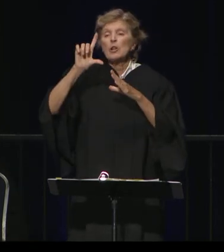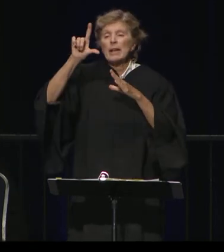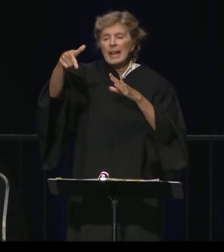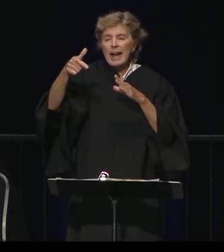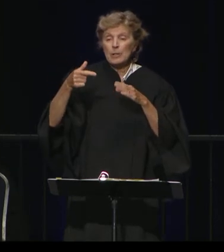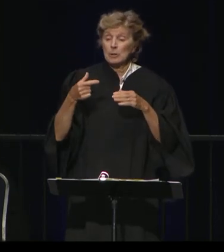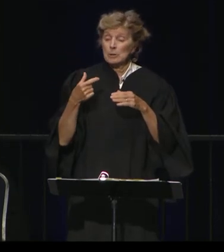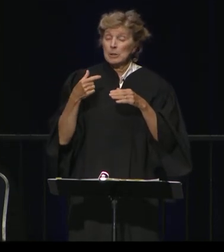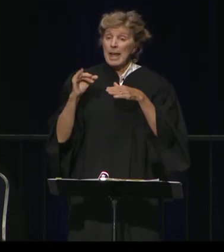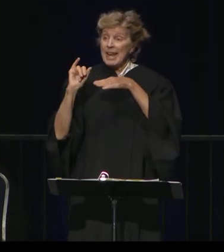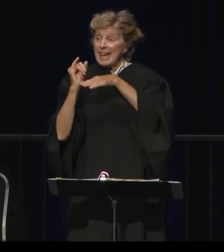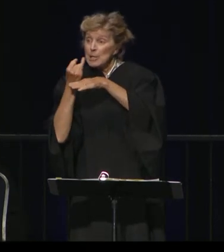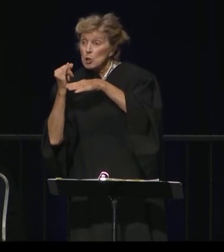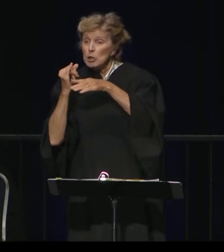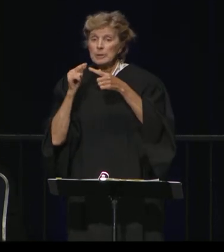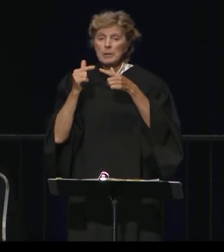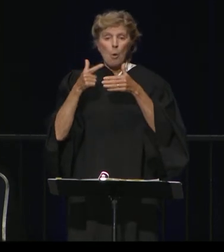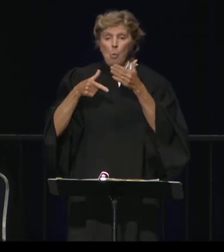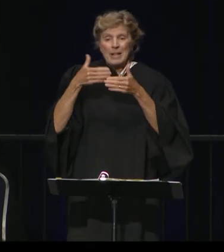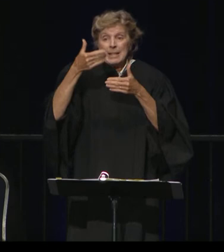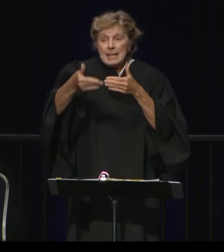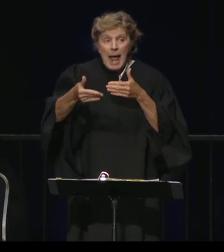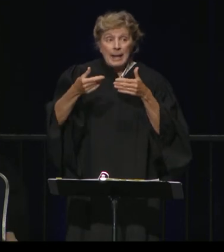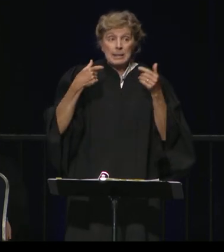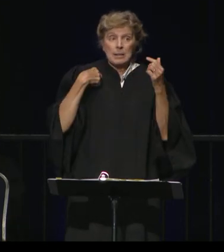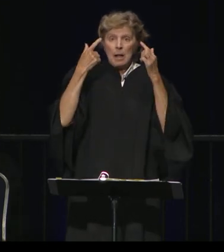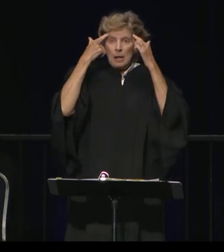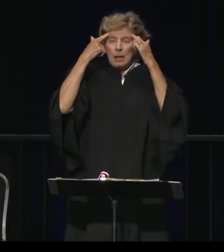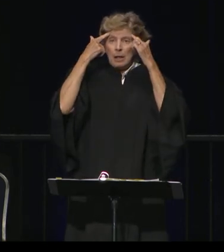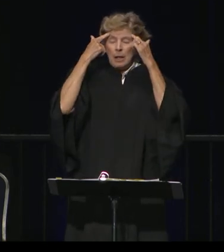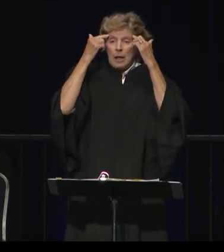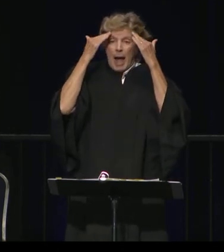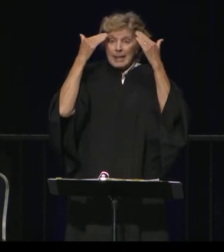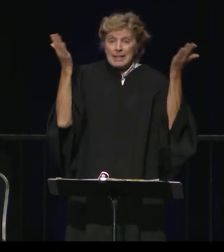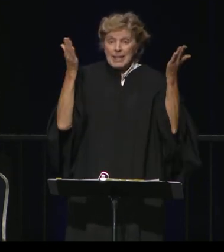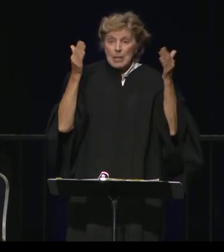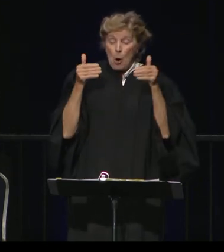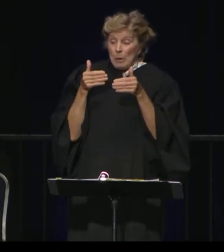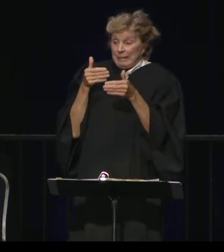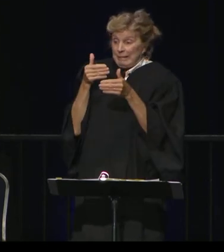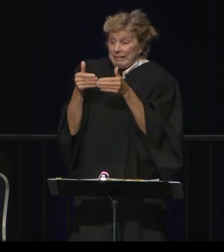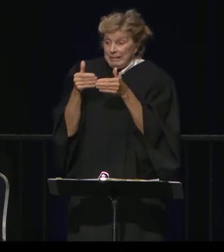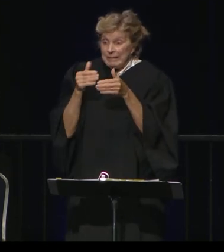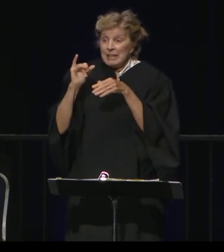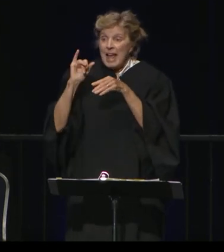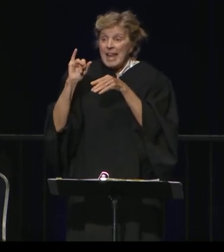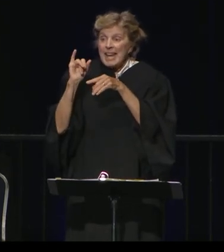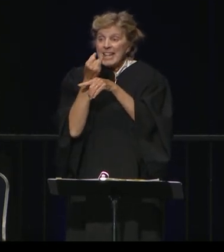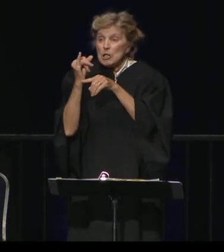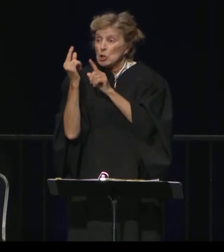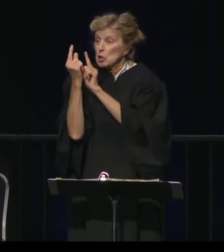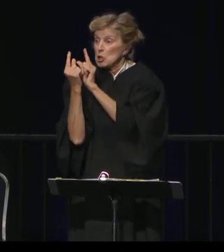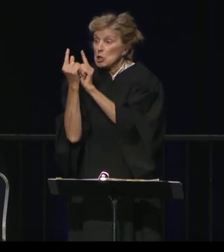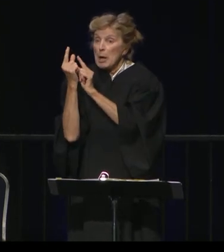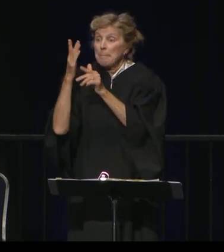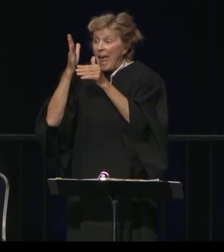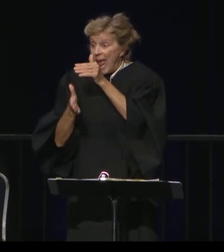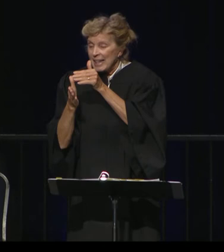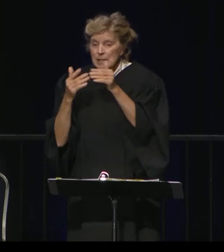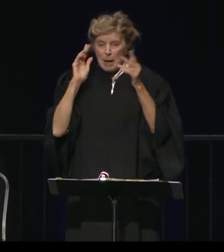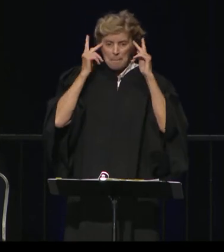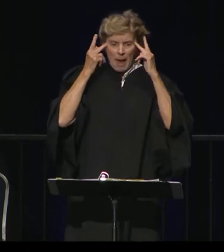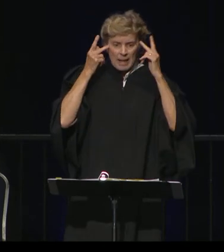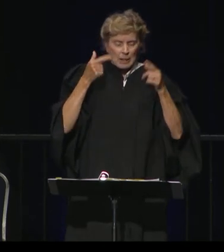what's next. And I didn't know, and time was approaching that my internship would end. I was kind of panicking, what am I gonna do?